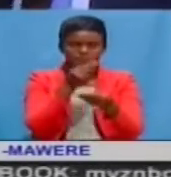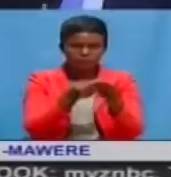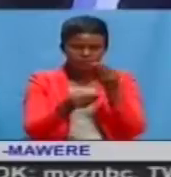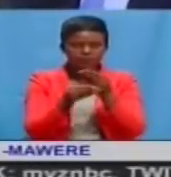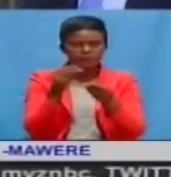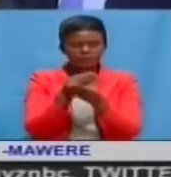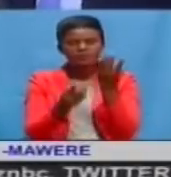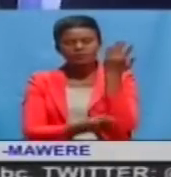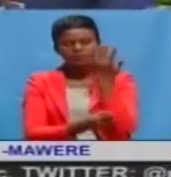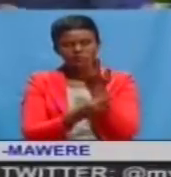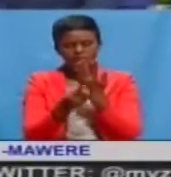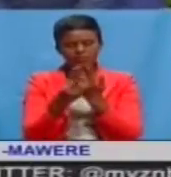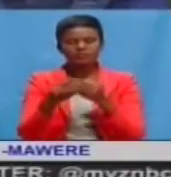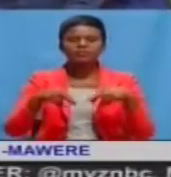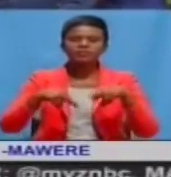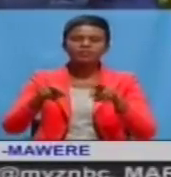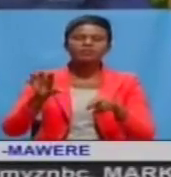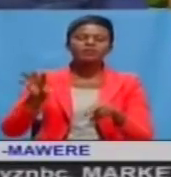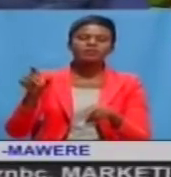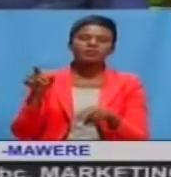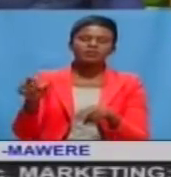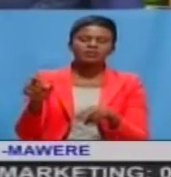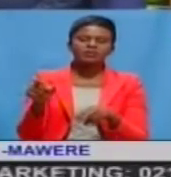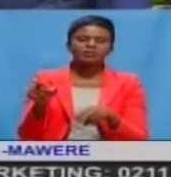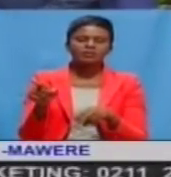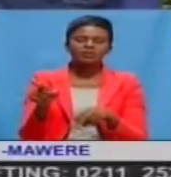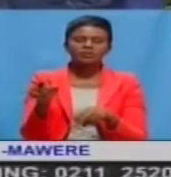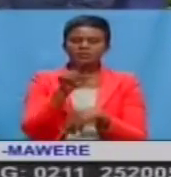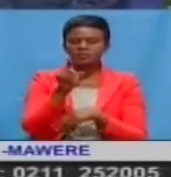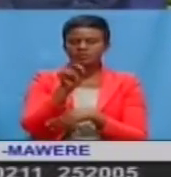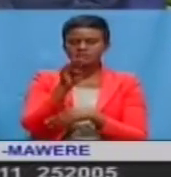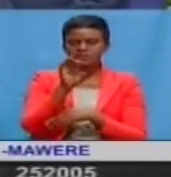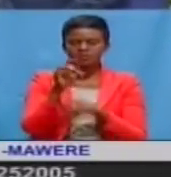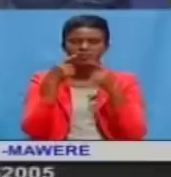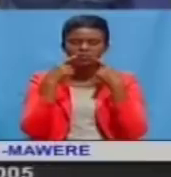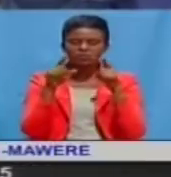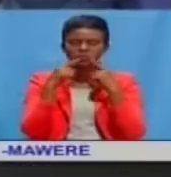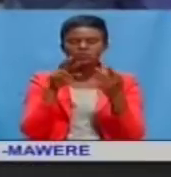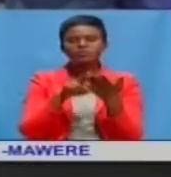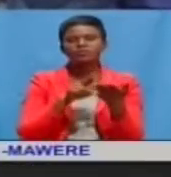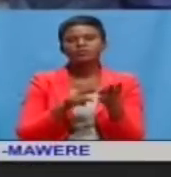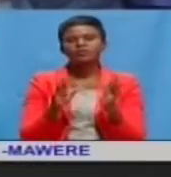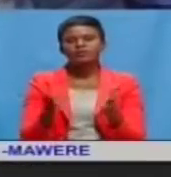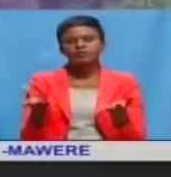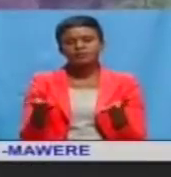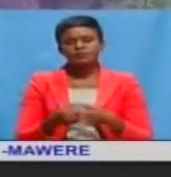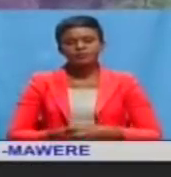the development of the road sector. Esna Tungoma, ZNBC News, Lusaka.